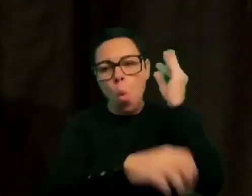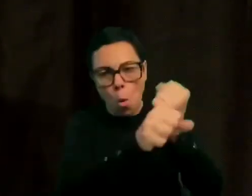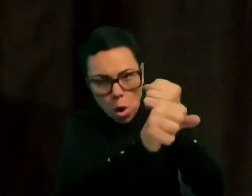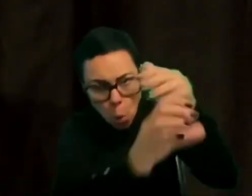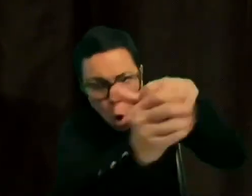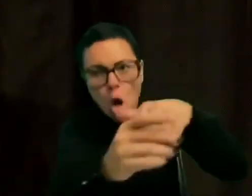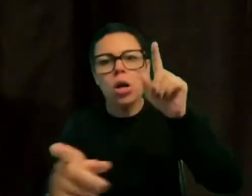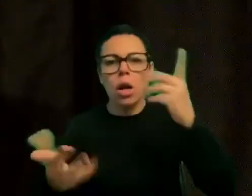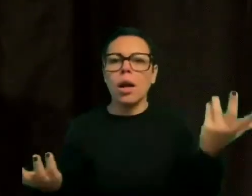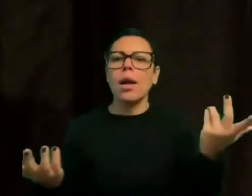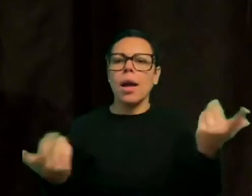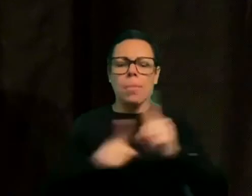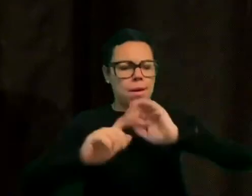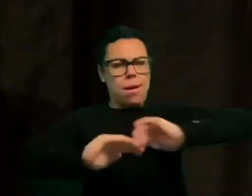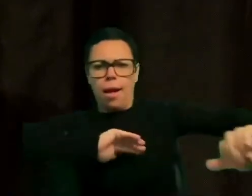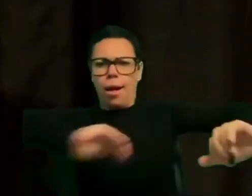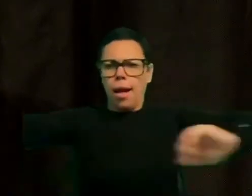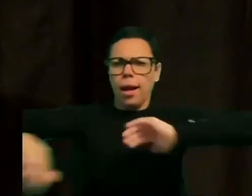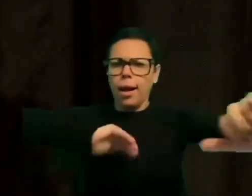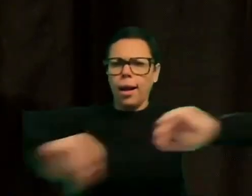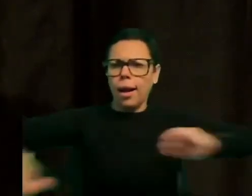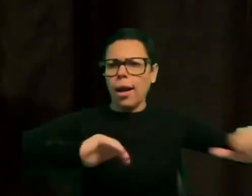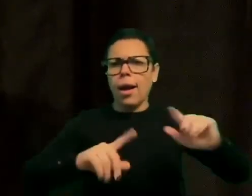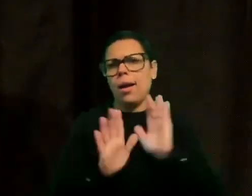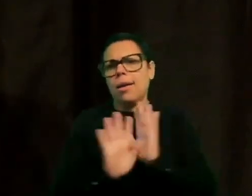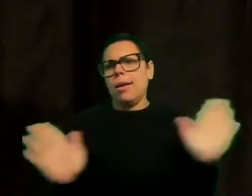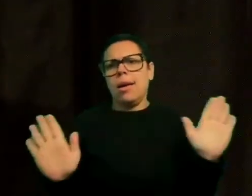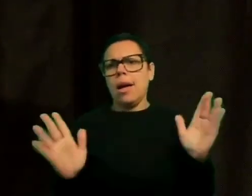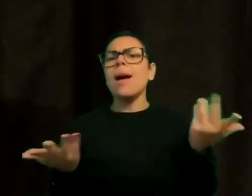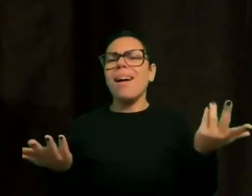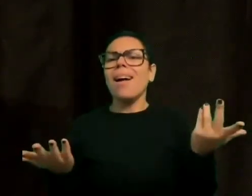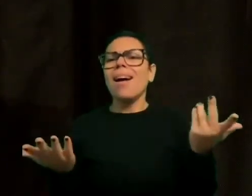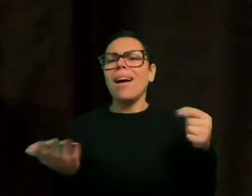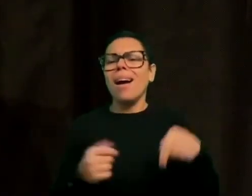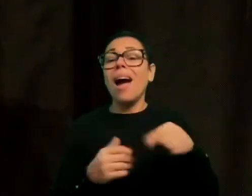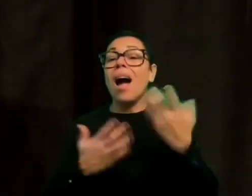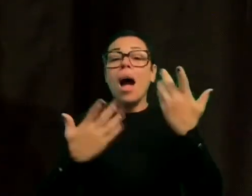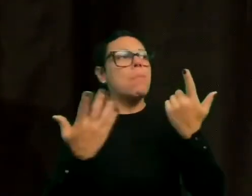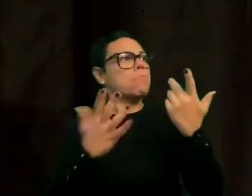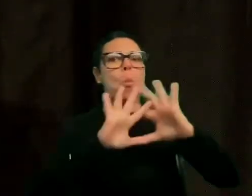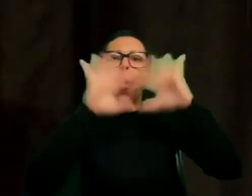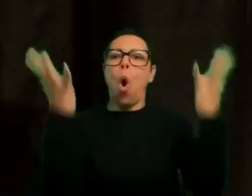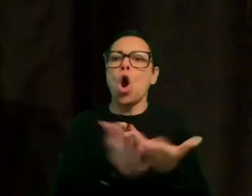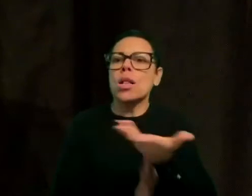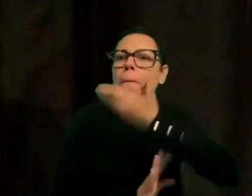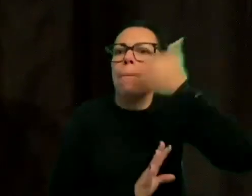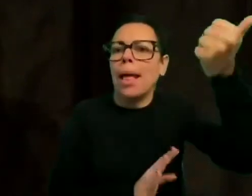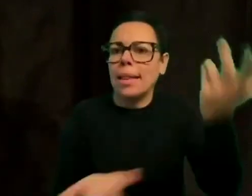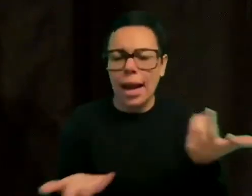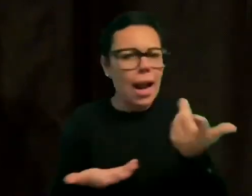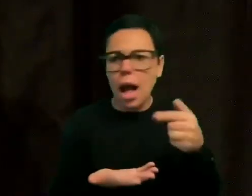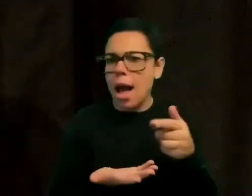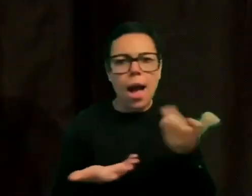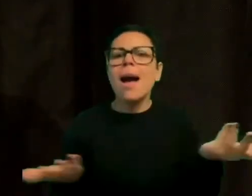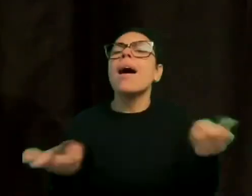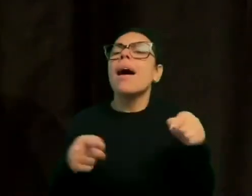make the women stay and in order to make them have a career. That would be a really strong incentive, and that way we would overcome the talent